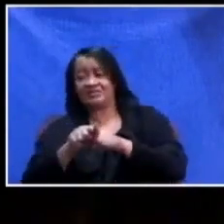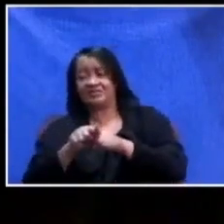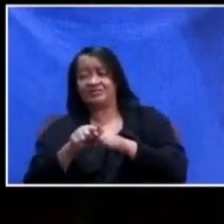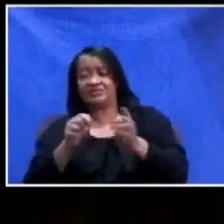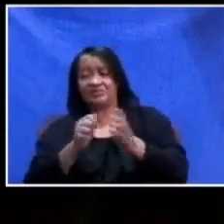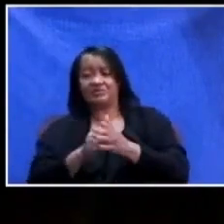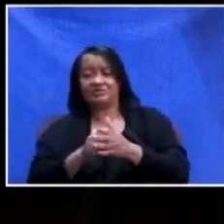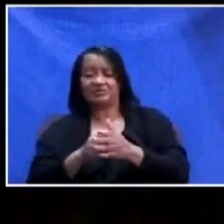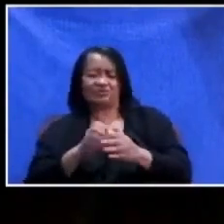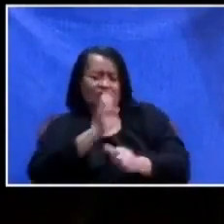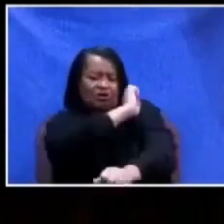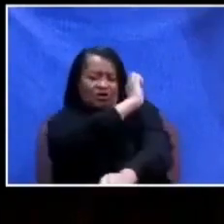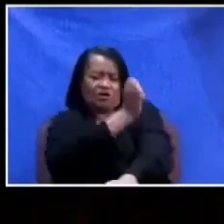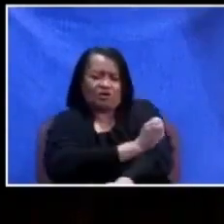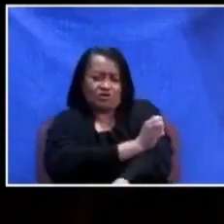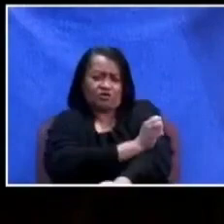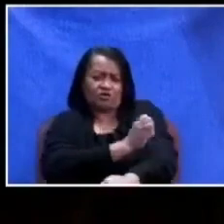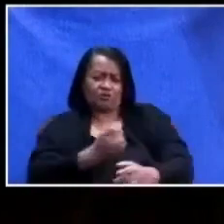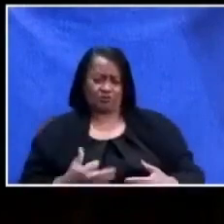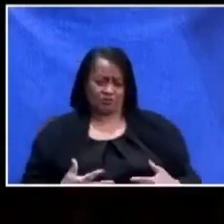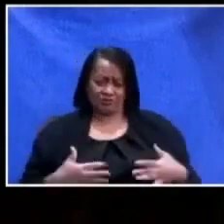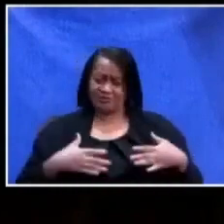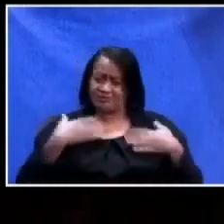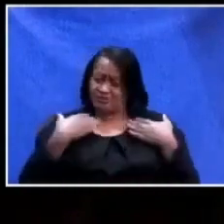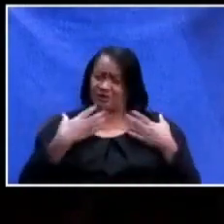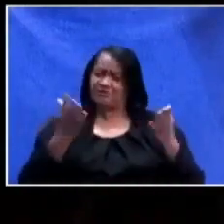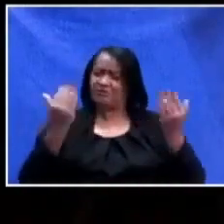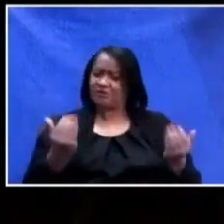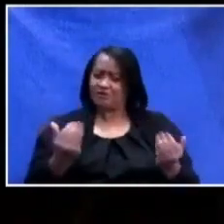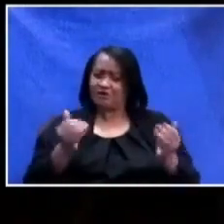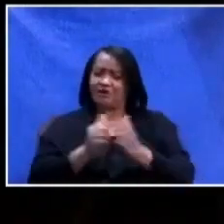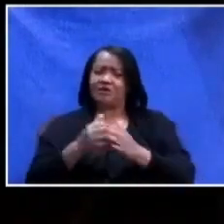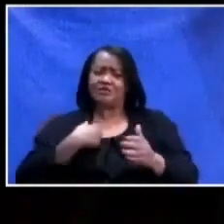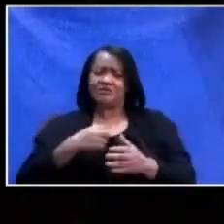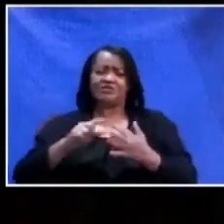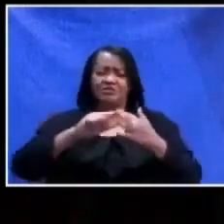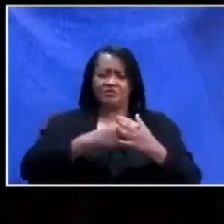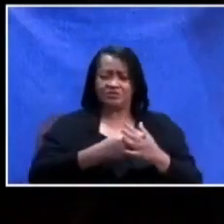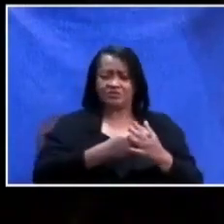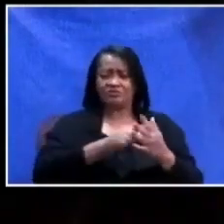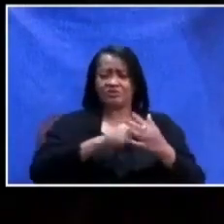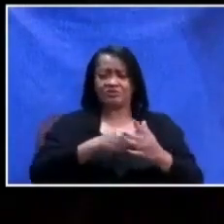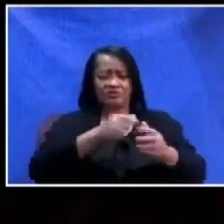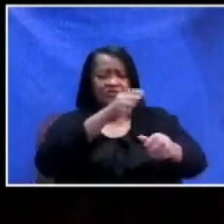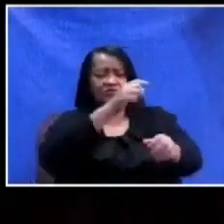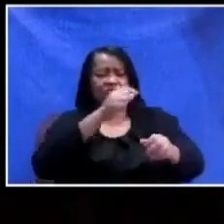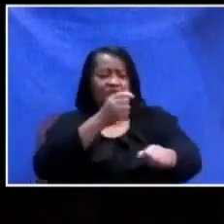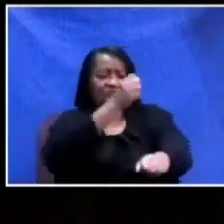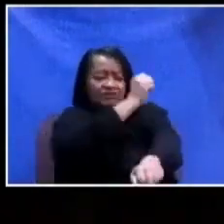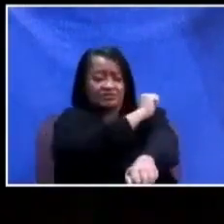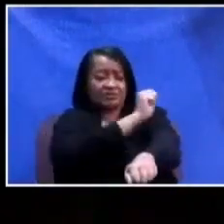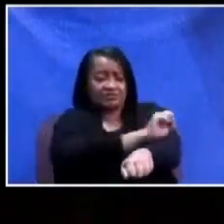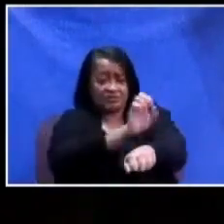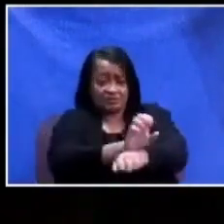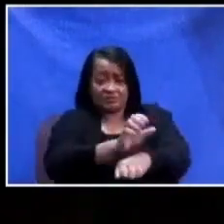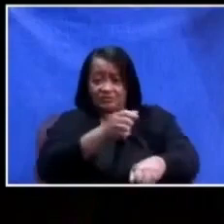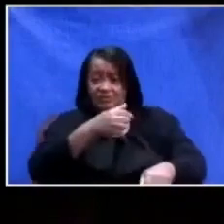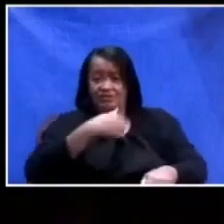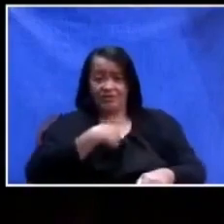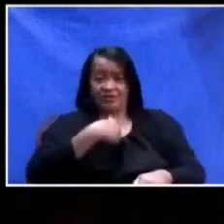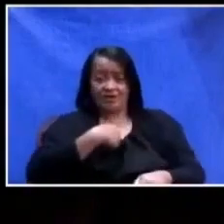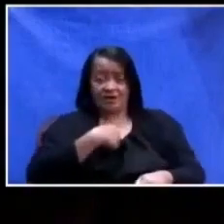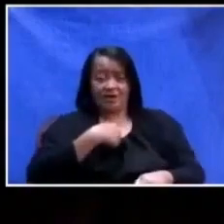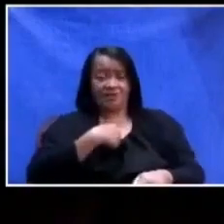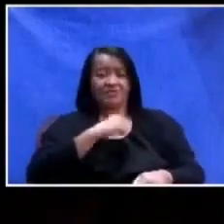as energized now. In fact, I started at St. Stephen's. We started. I was not